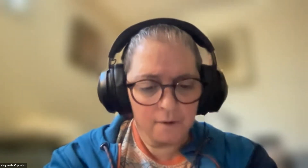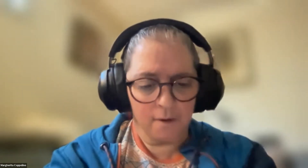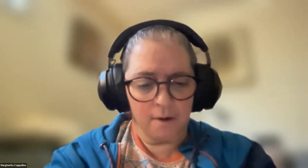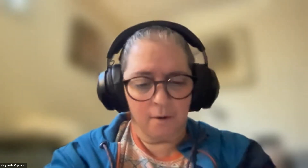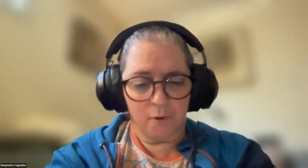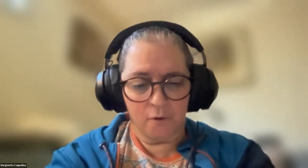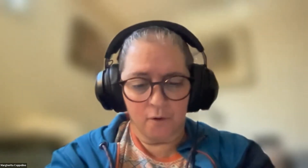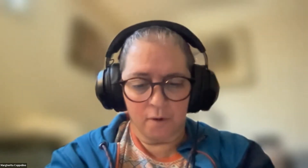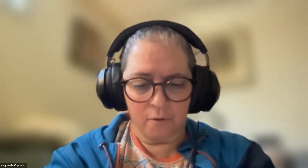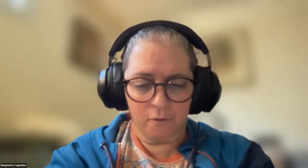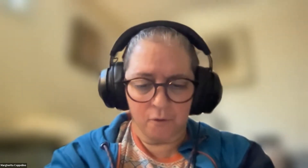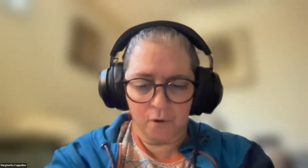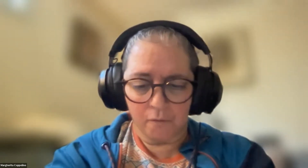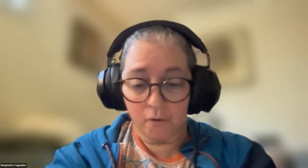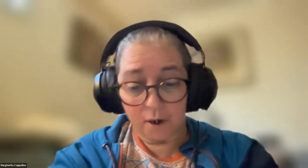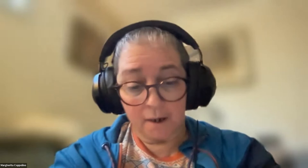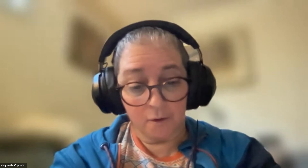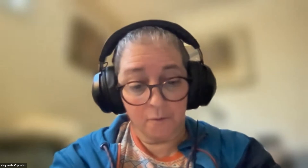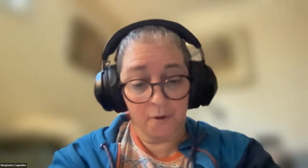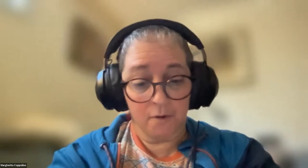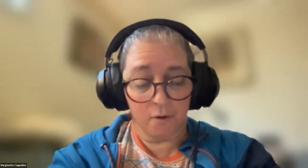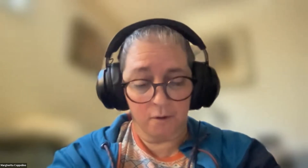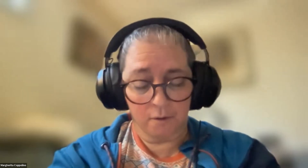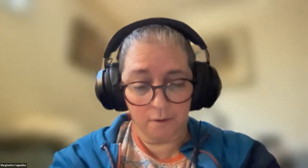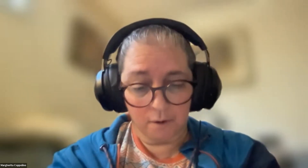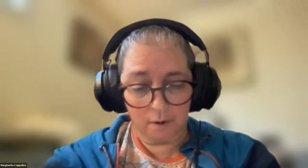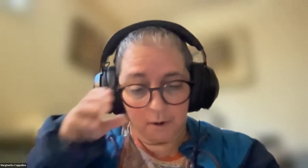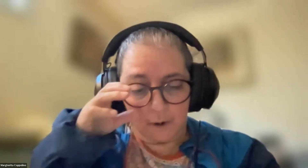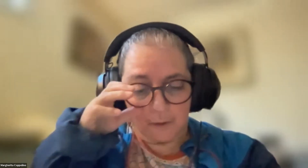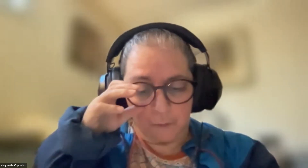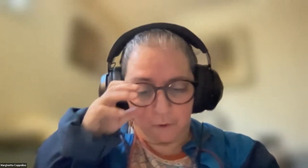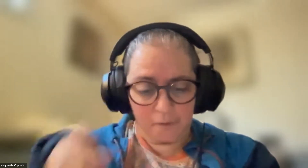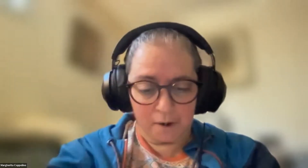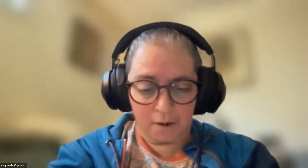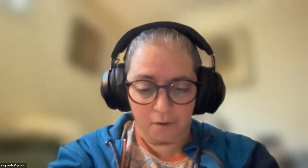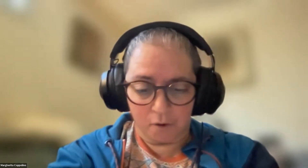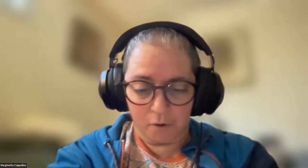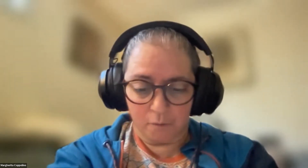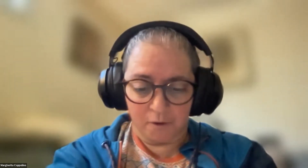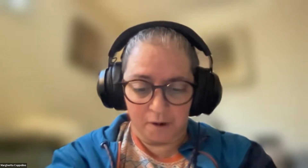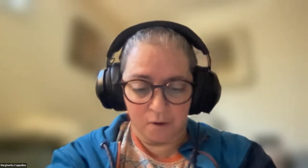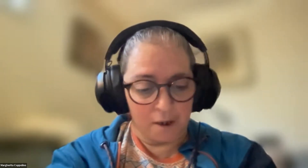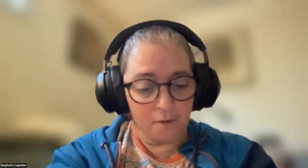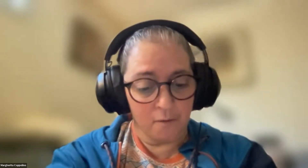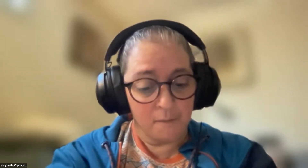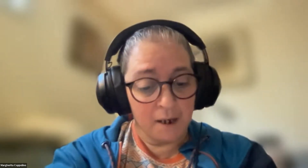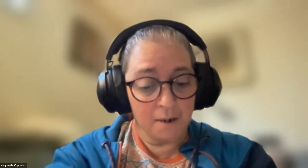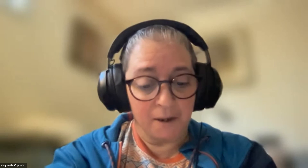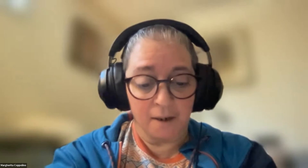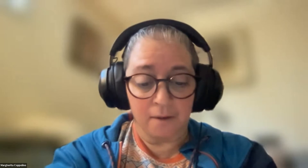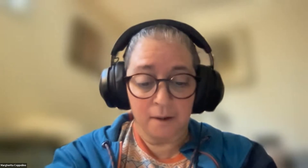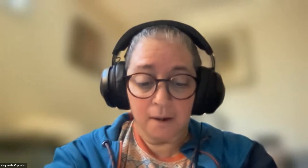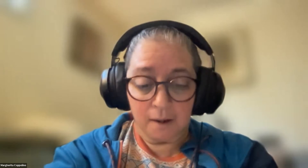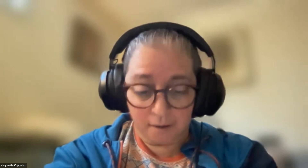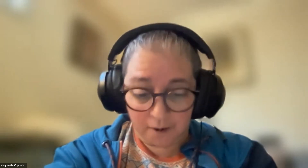Yuna, born into a duo of chronic health conditions. They were given a 0% chance of making